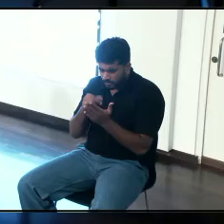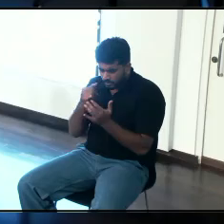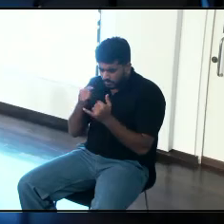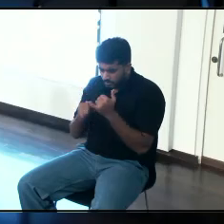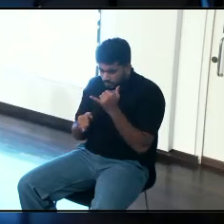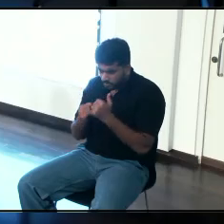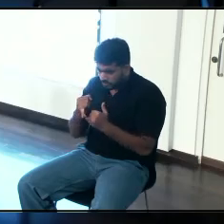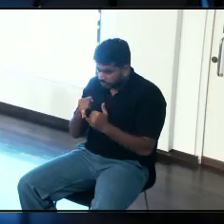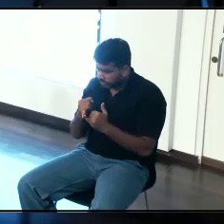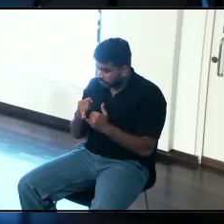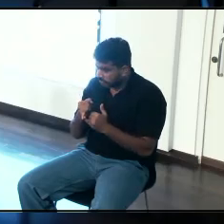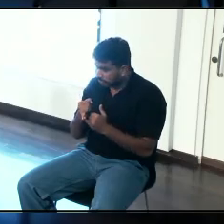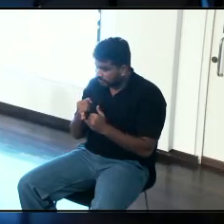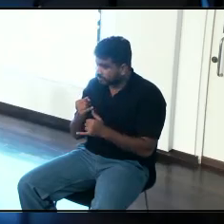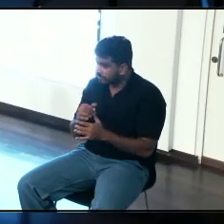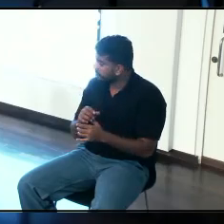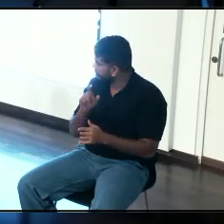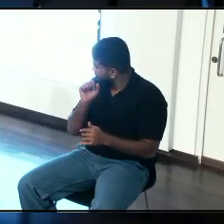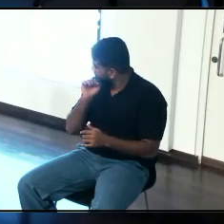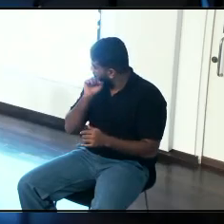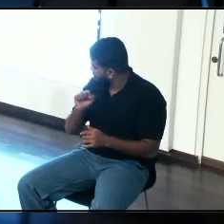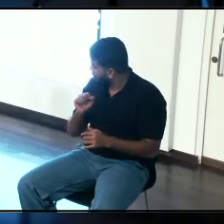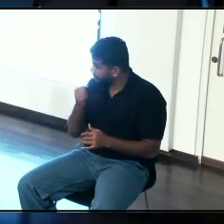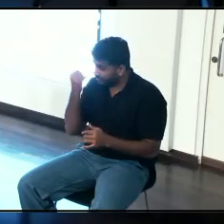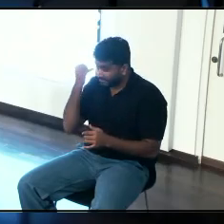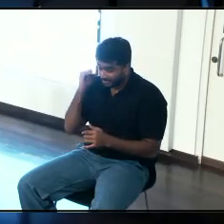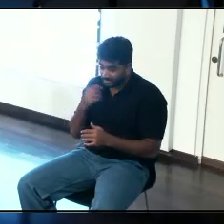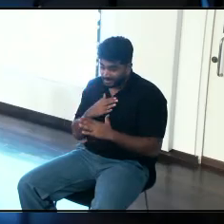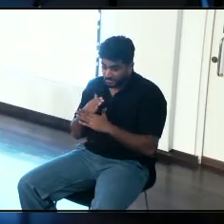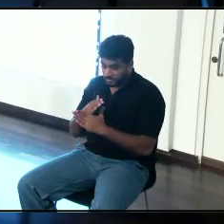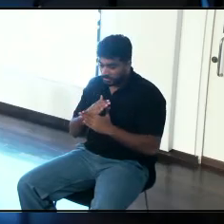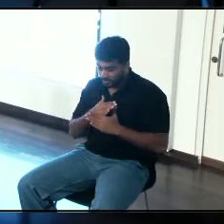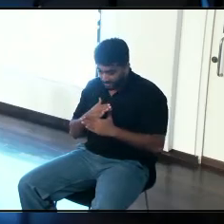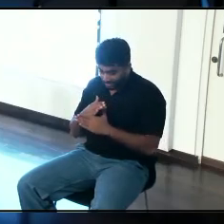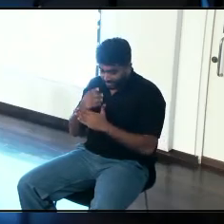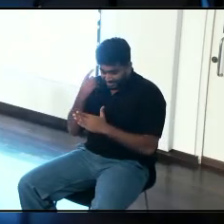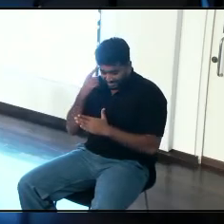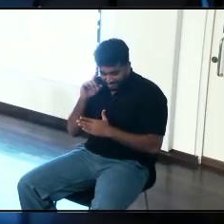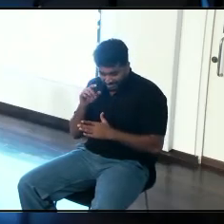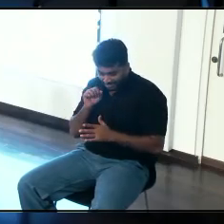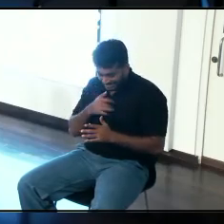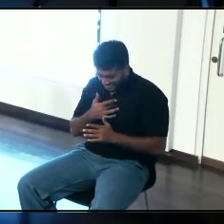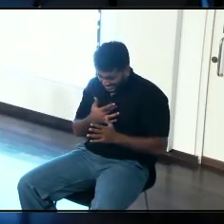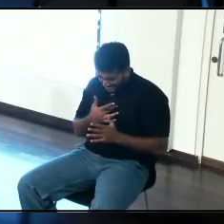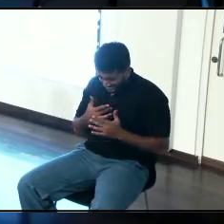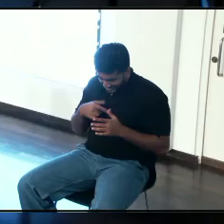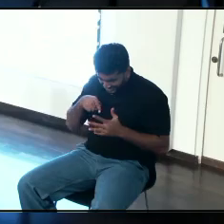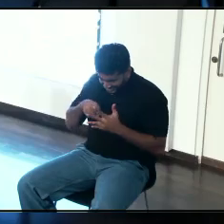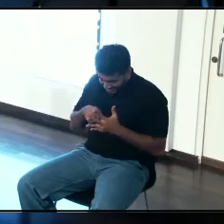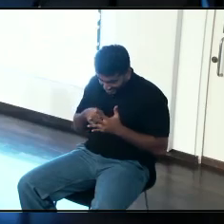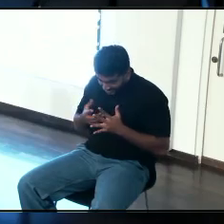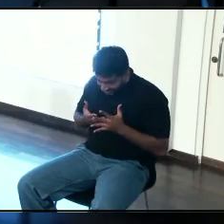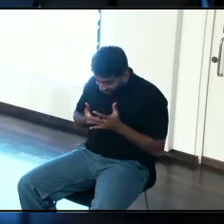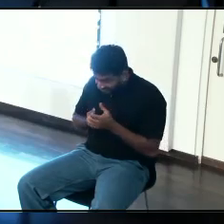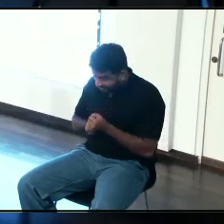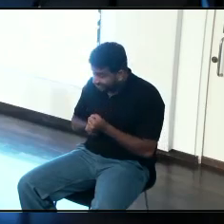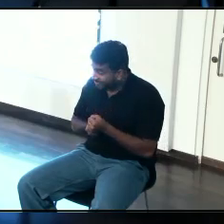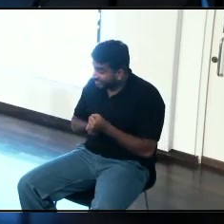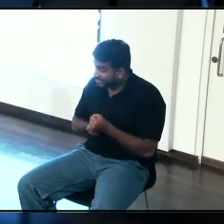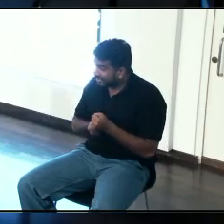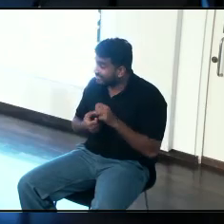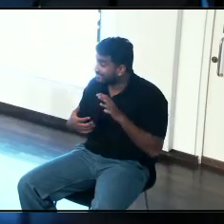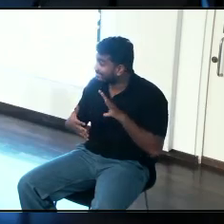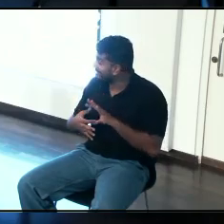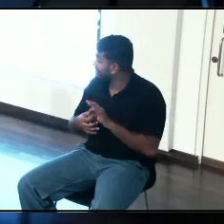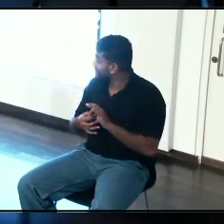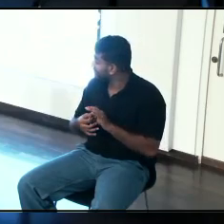of their homes. They have this sense of protectiveness and this sense of deep attachment, which I think really, they're not